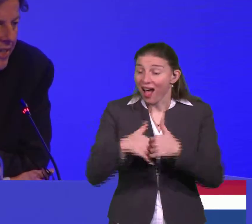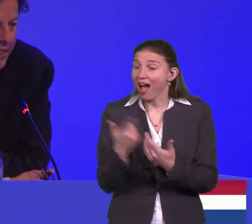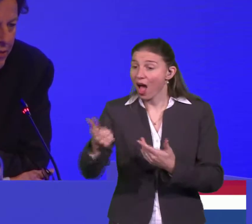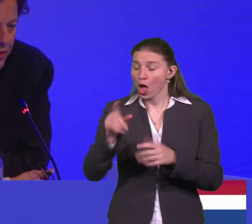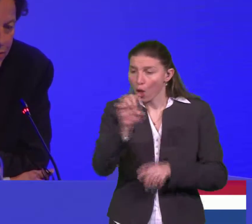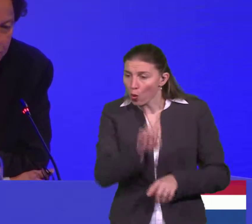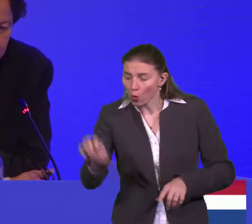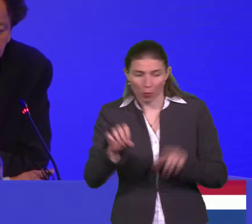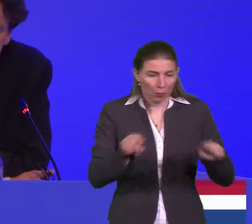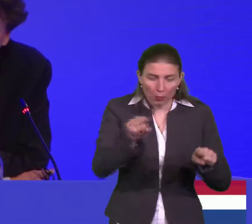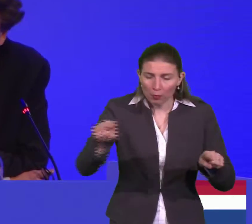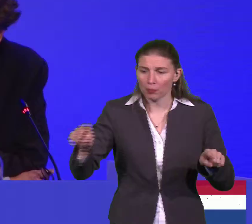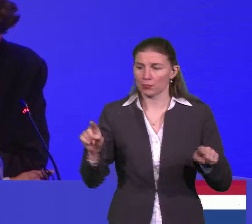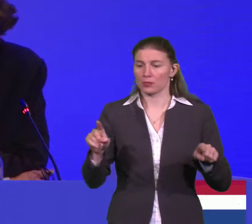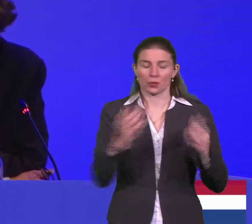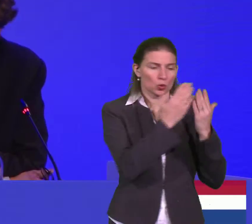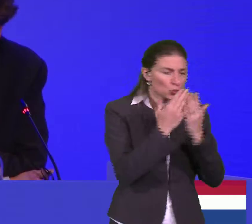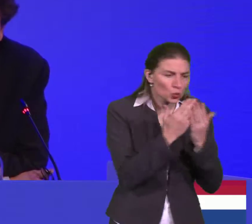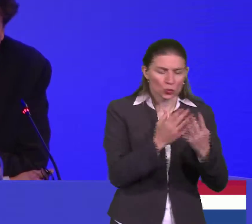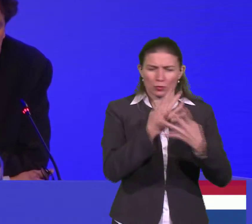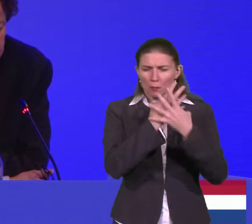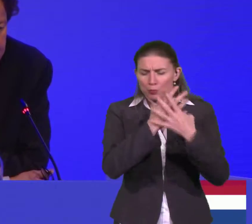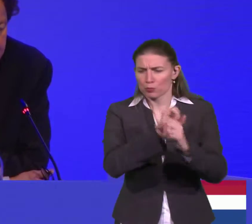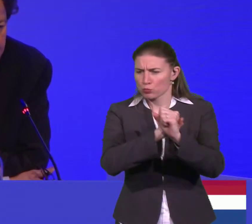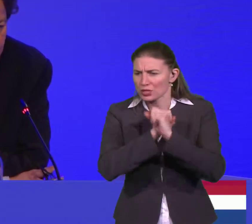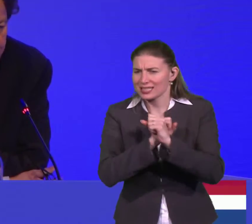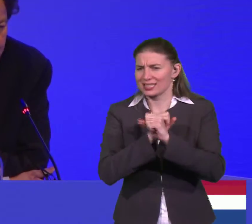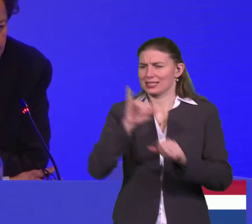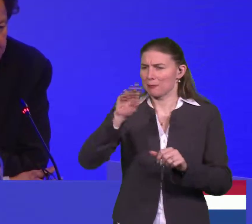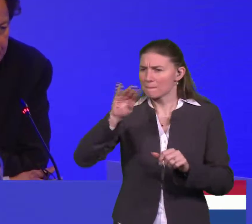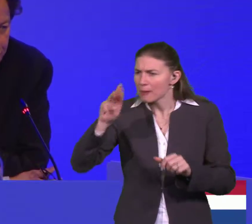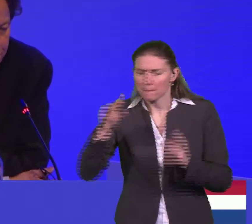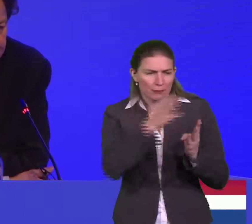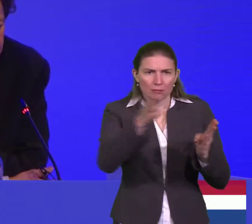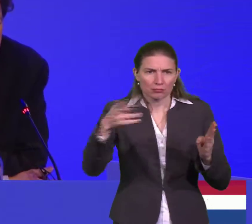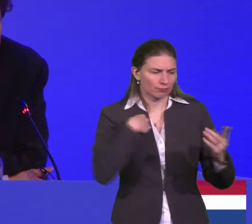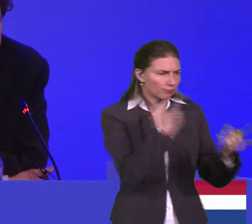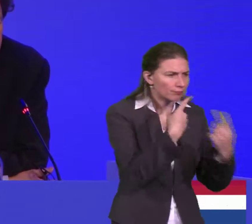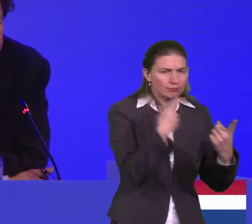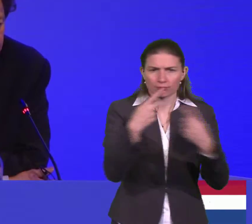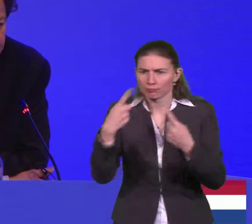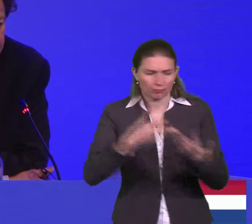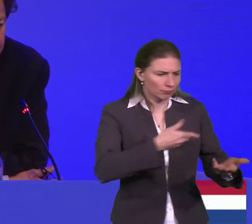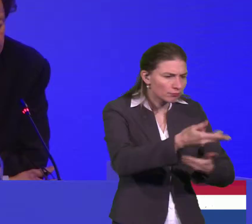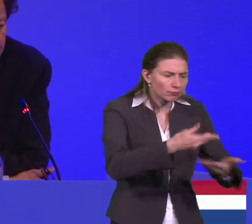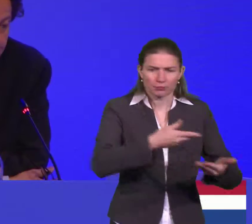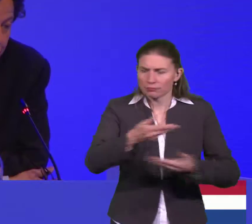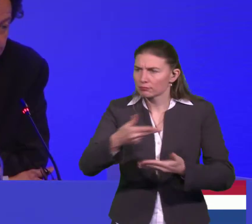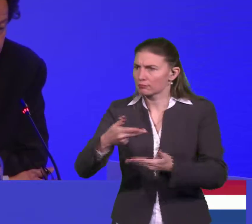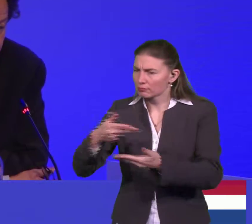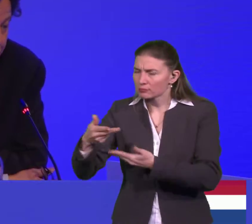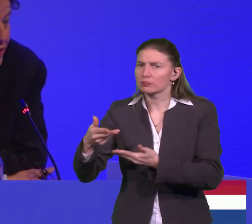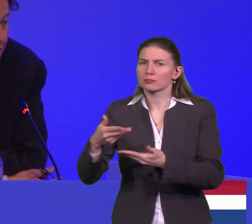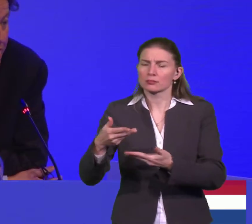European societies, with schools, with imams, with prisons. But at the same time also, except for prevention, work on issues that relate